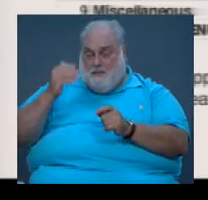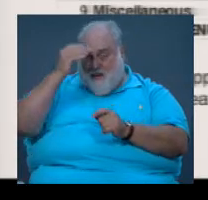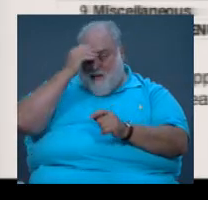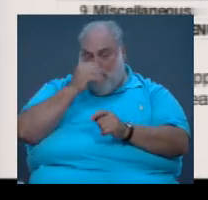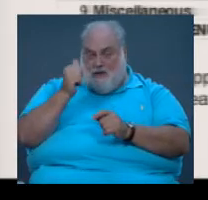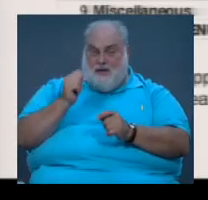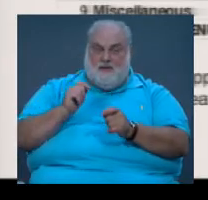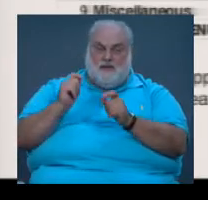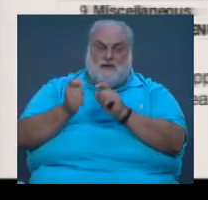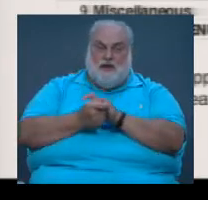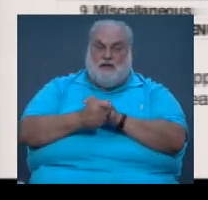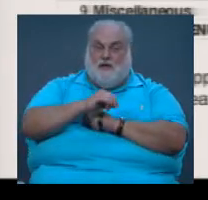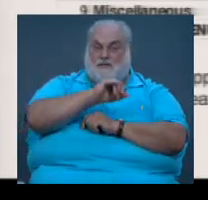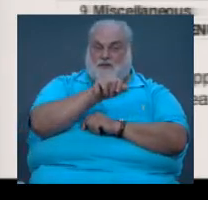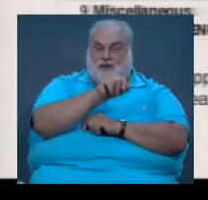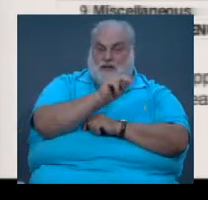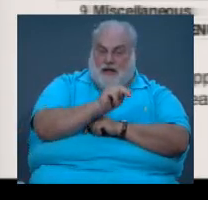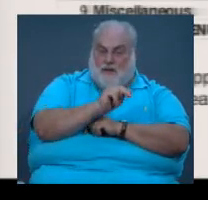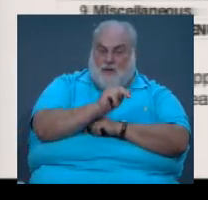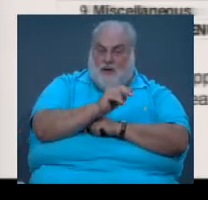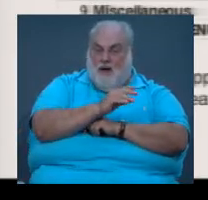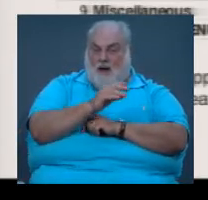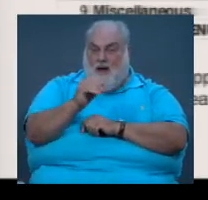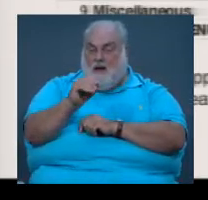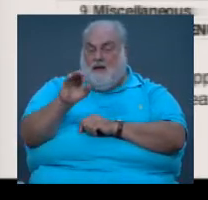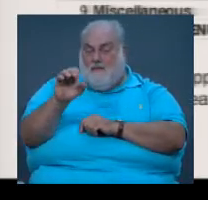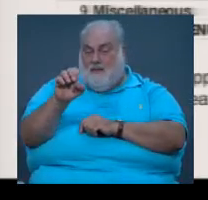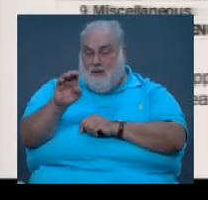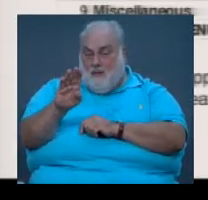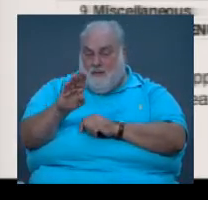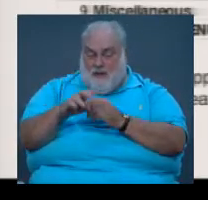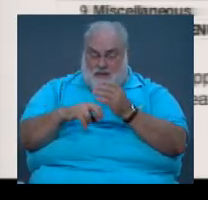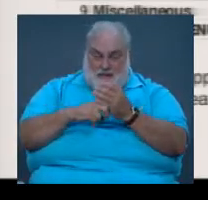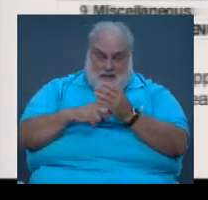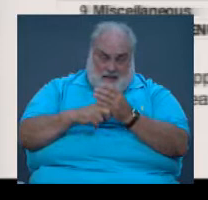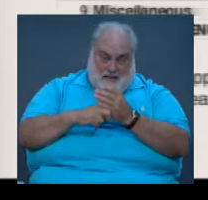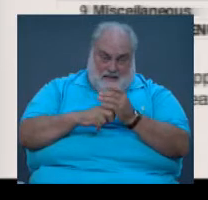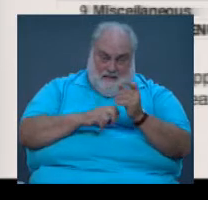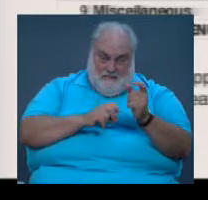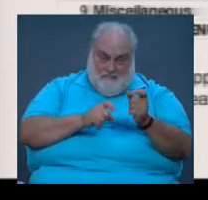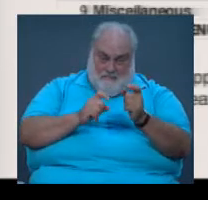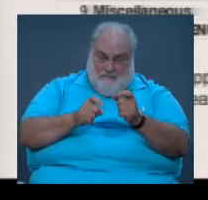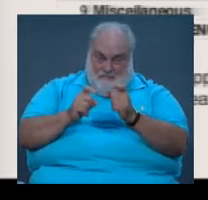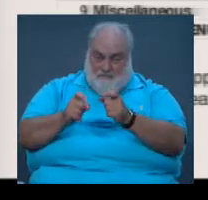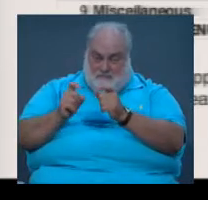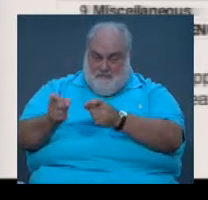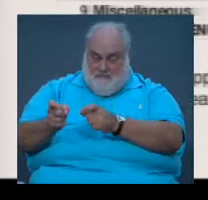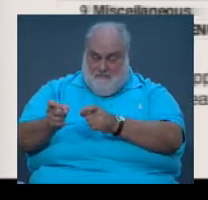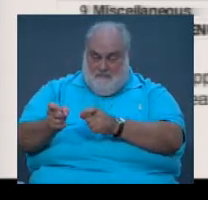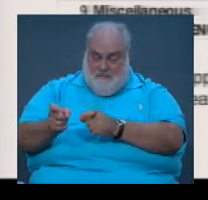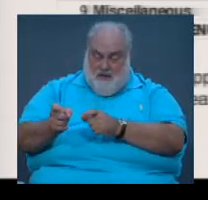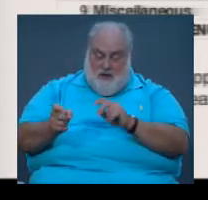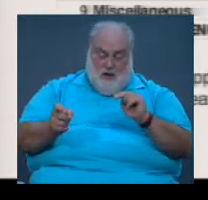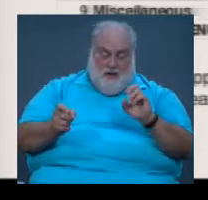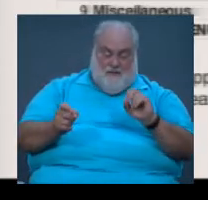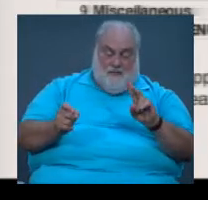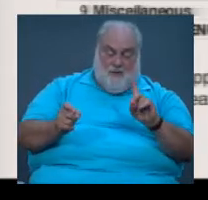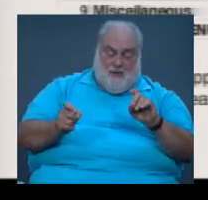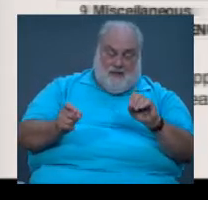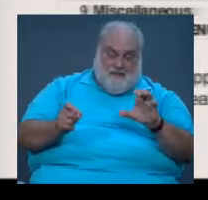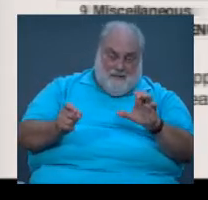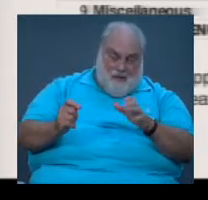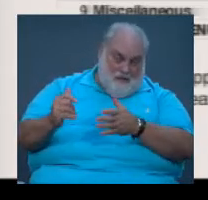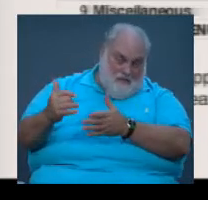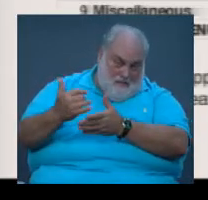of January and February revenues for ticketed tickets that were assessed like in November and December that were